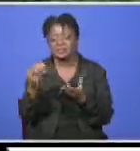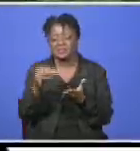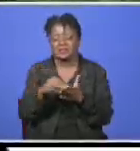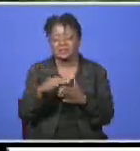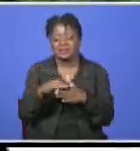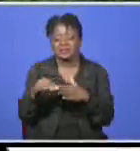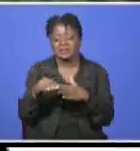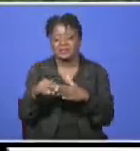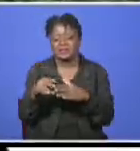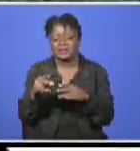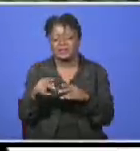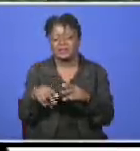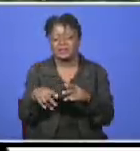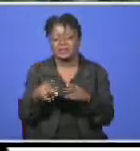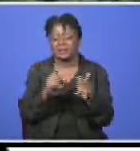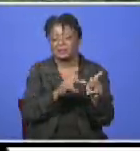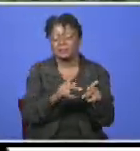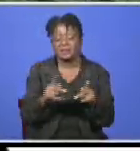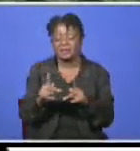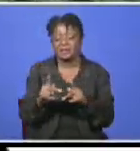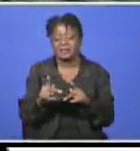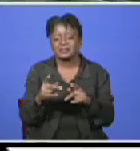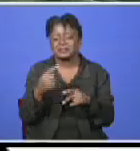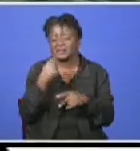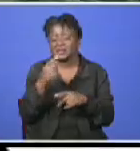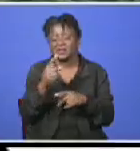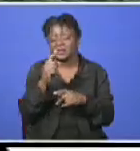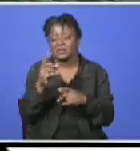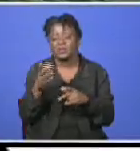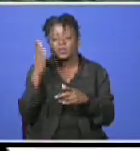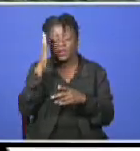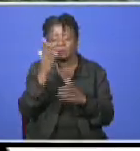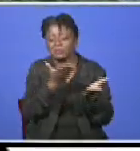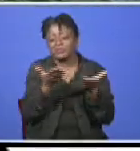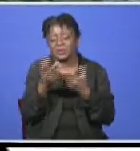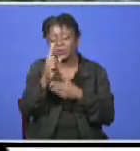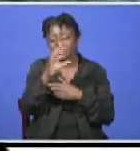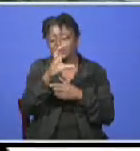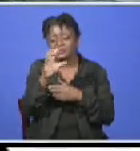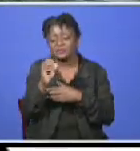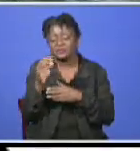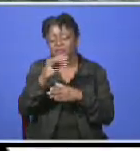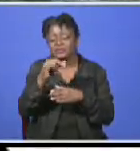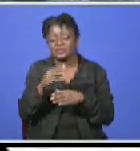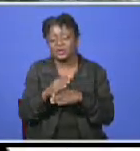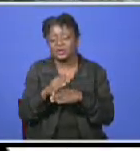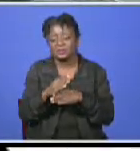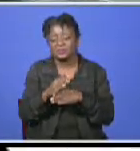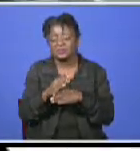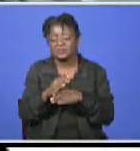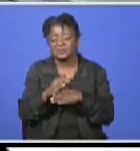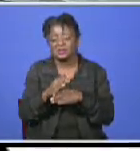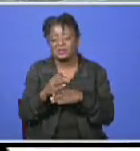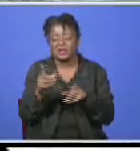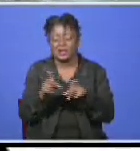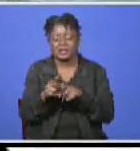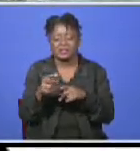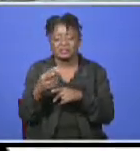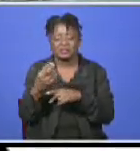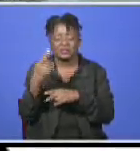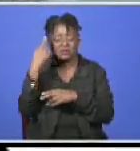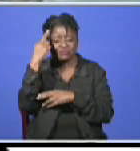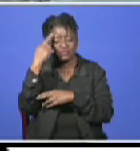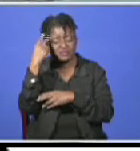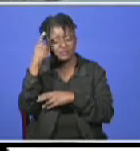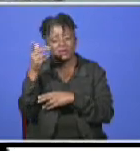port, specifying the 150 jobs it's said to bring to the economically deprived part of the island as a reason for their